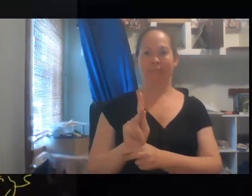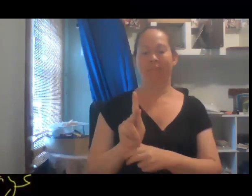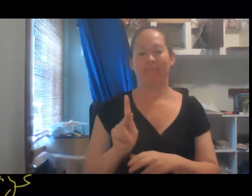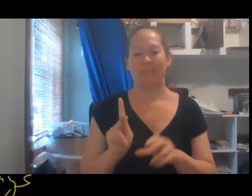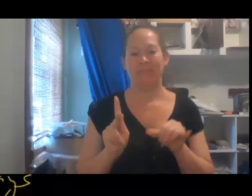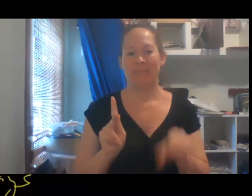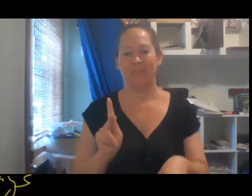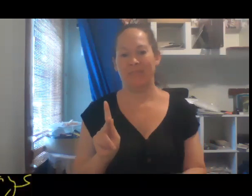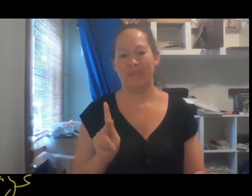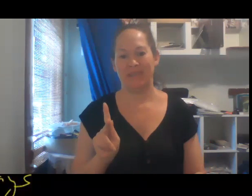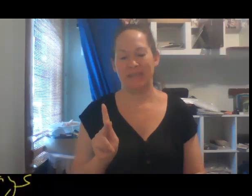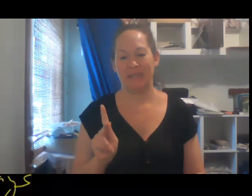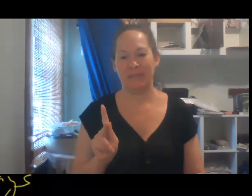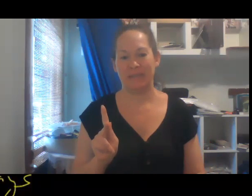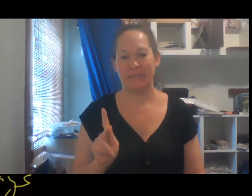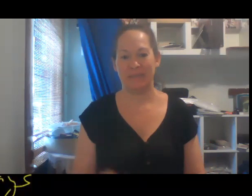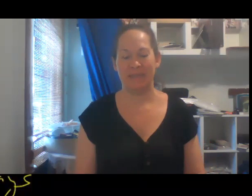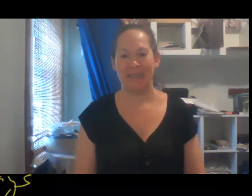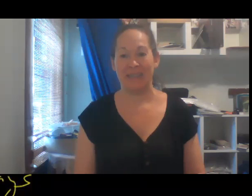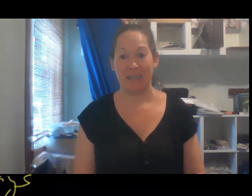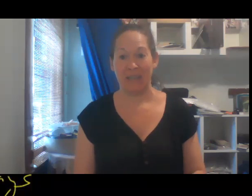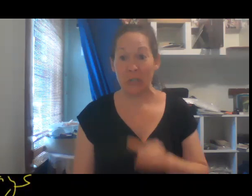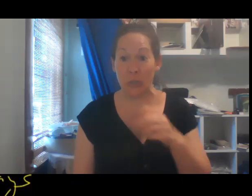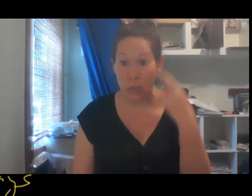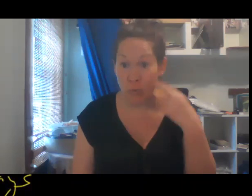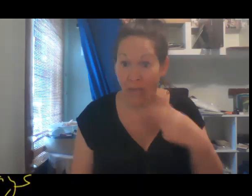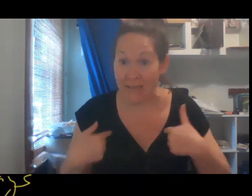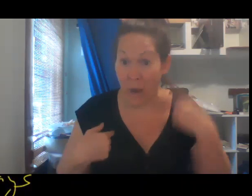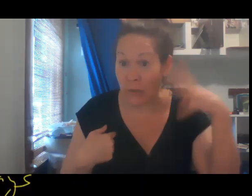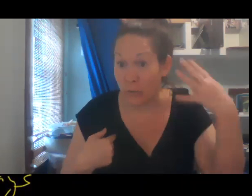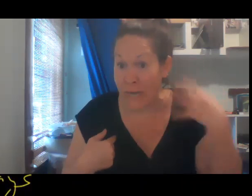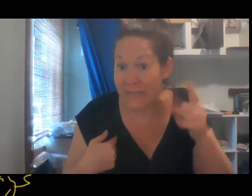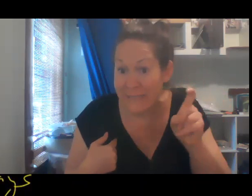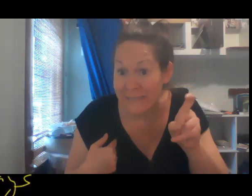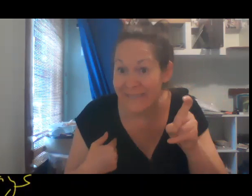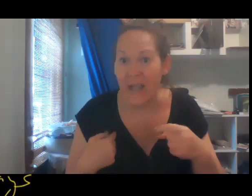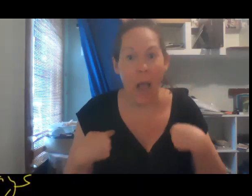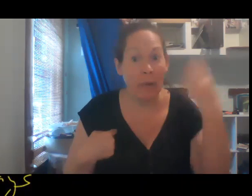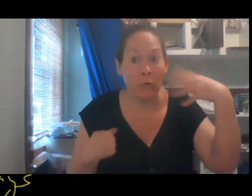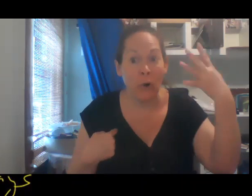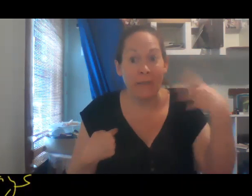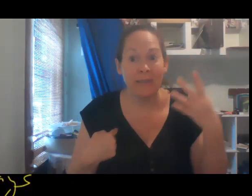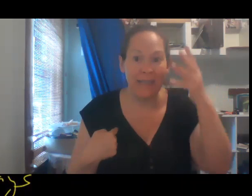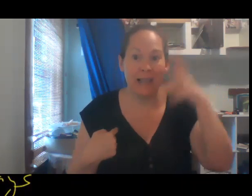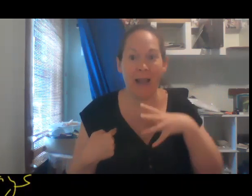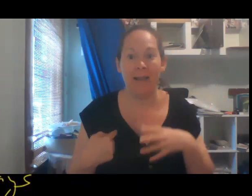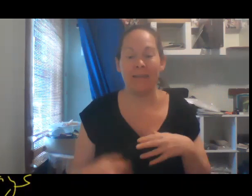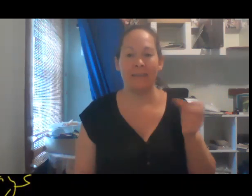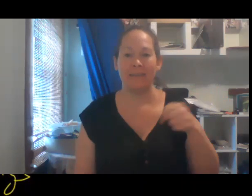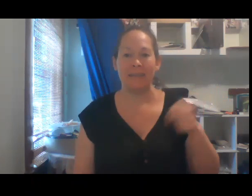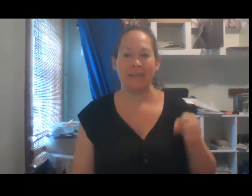I know when you signed up you didn't realize I was this crazy. I didn't realize that I was this crazy when you signed up. I didn't know you were signing up.